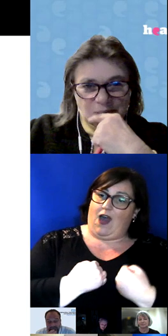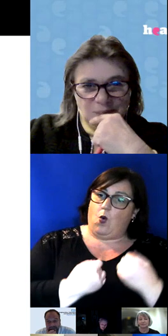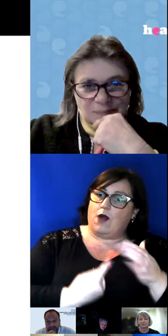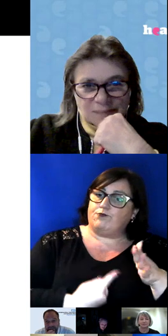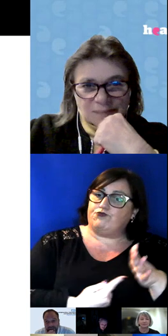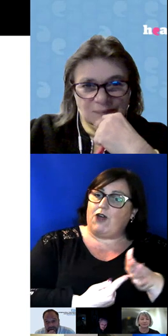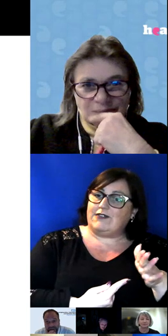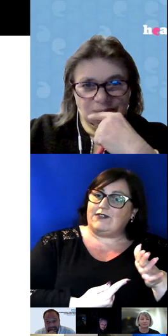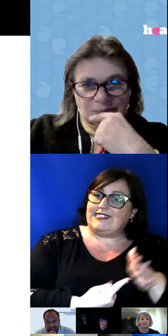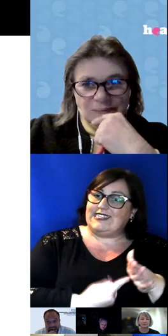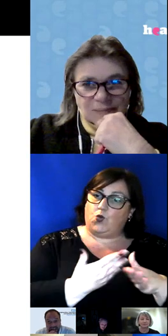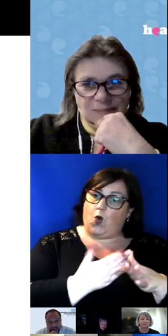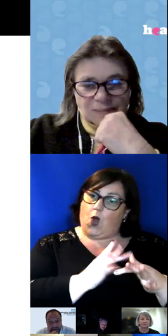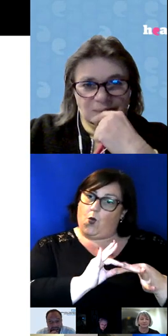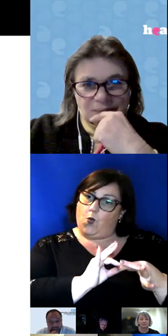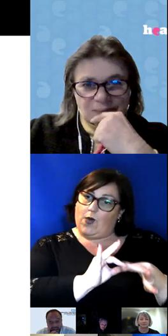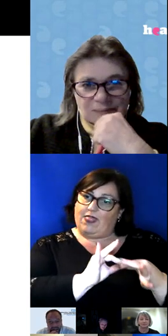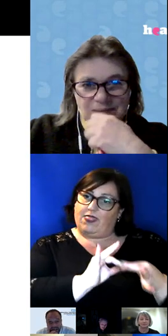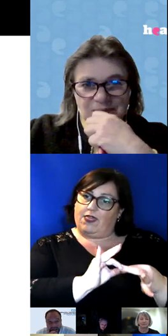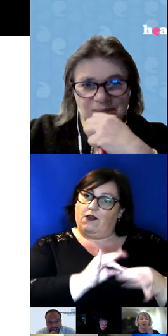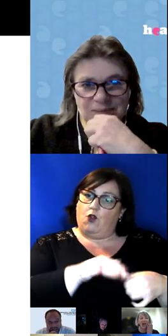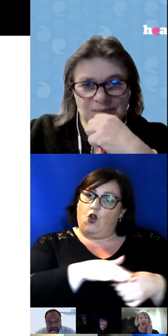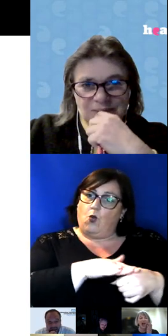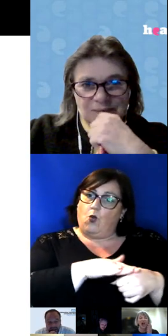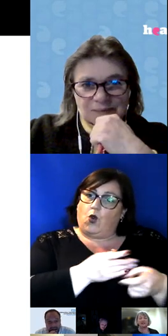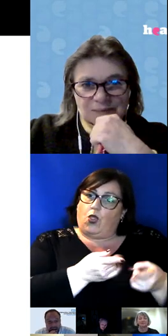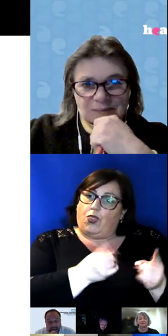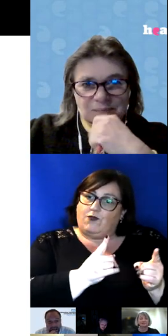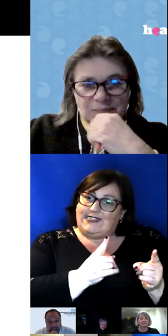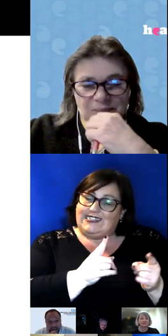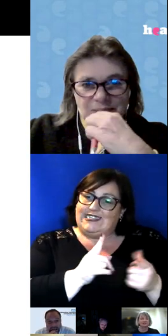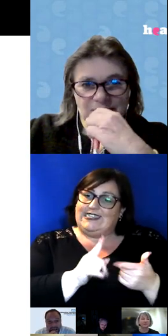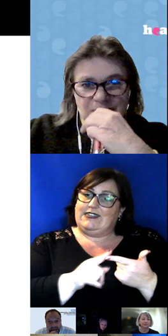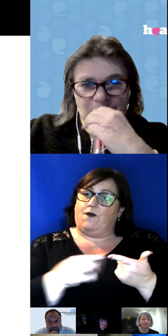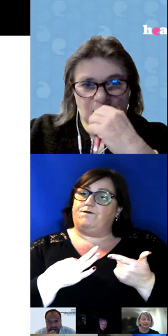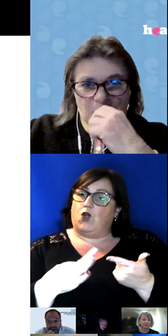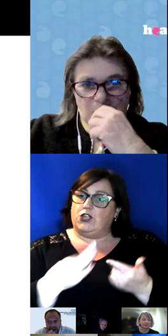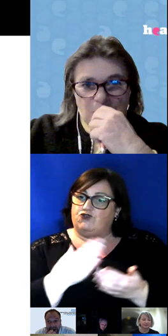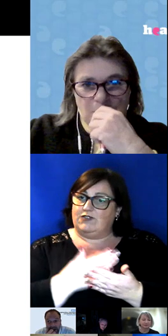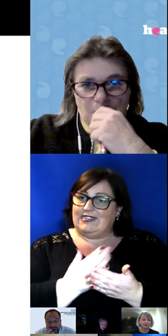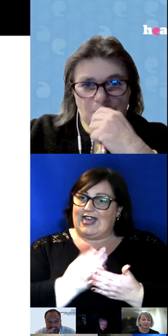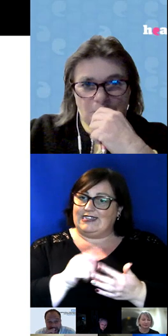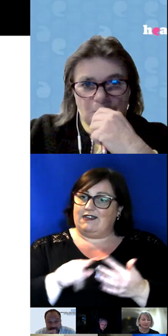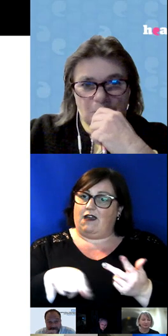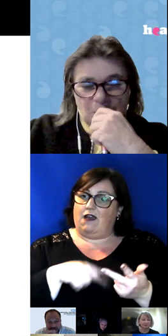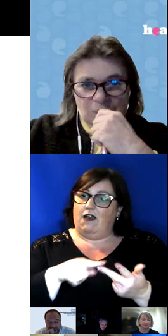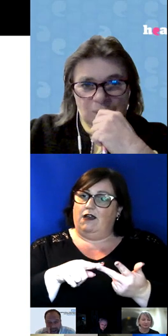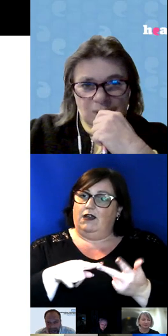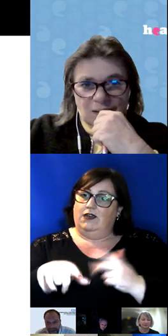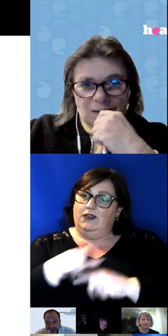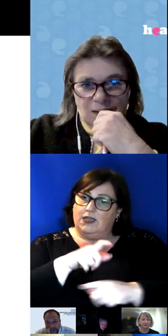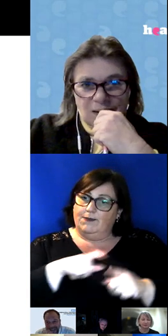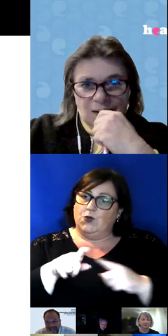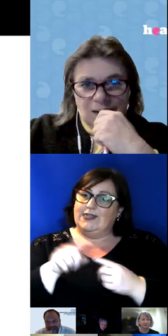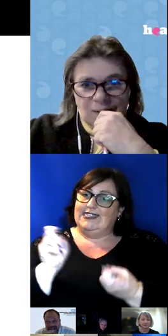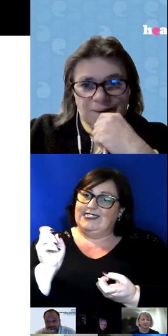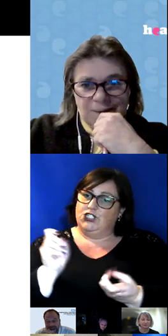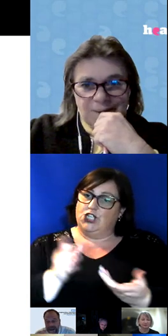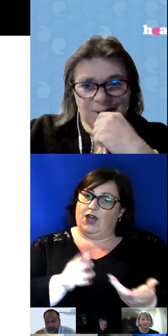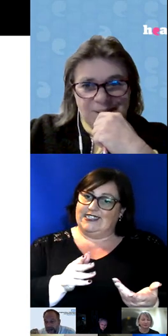with local authorities, with voluntary sector, community services, to address the mental health. And I